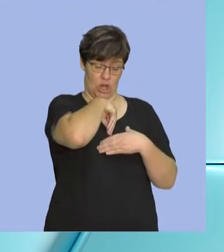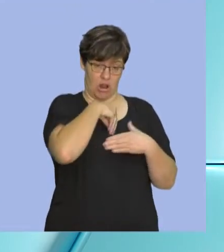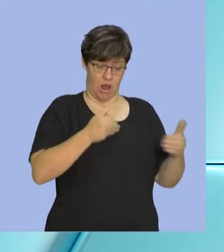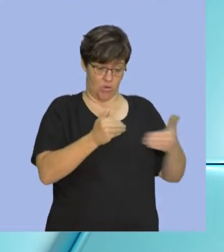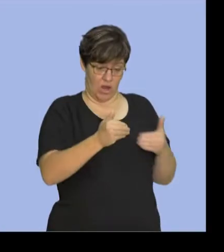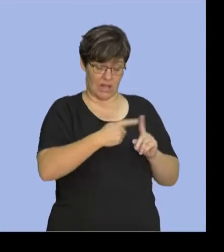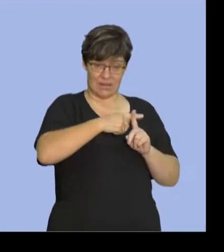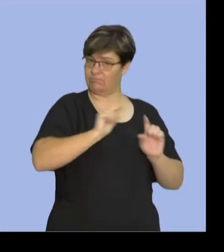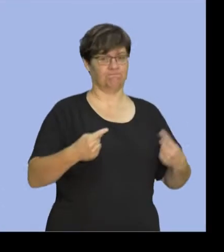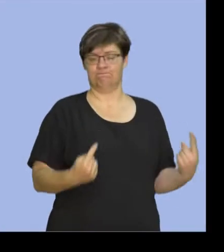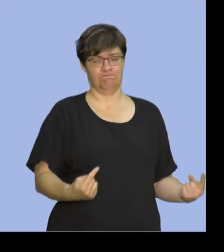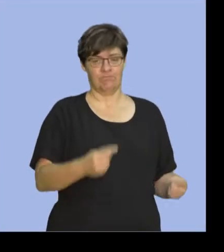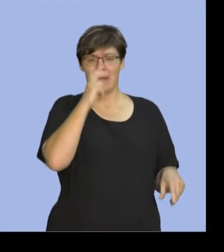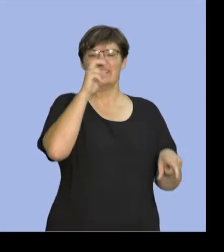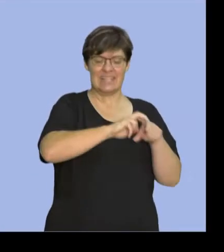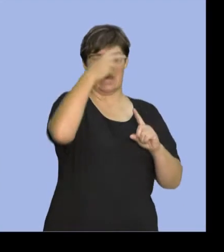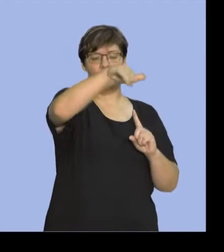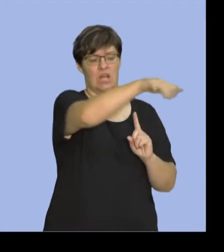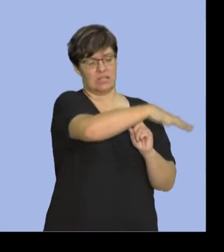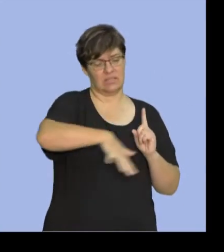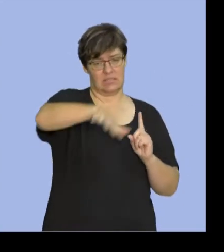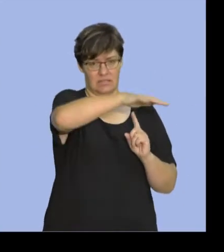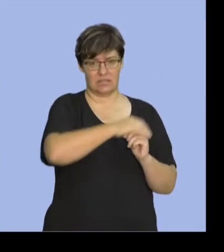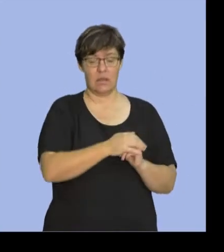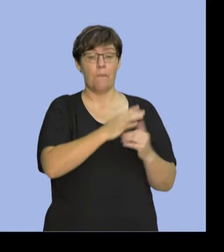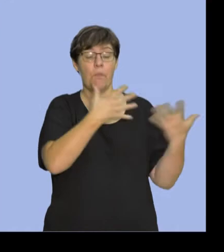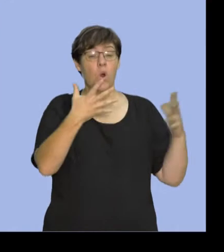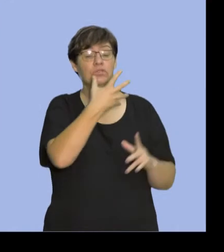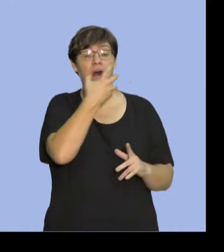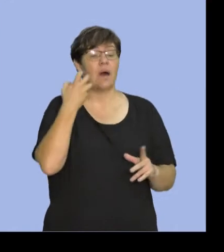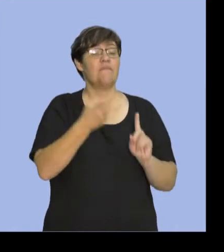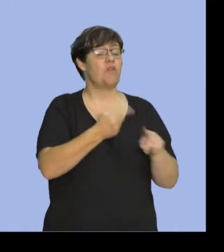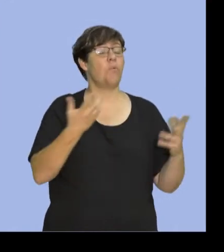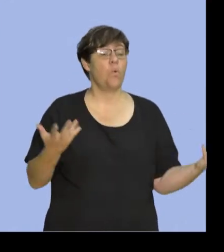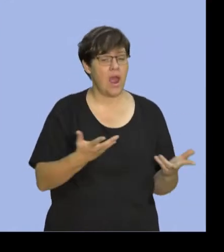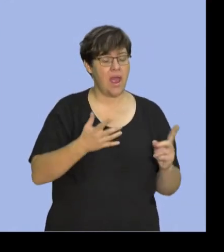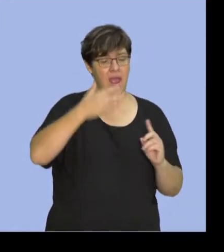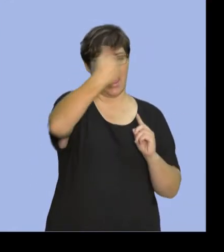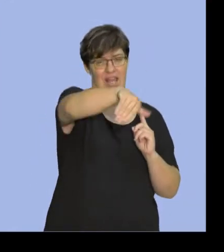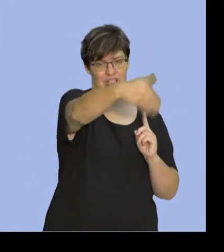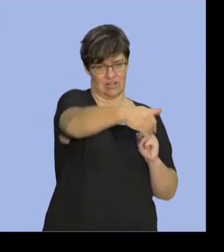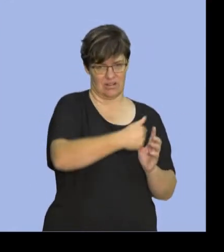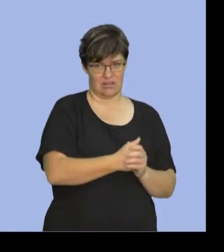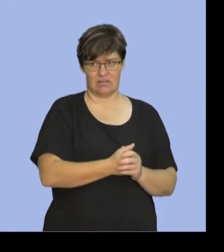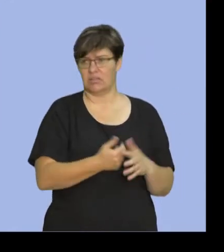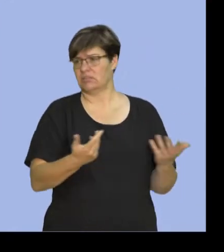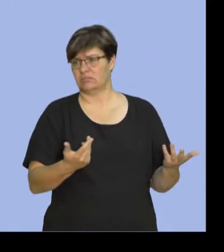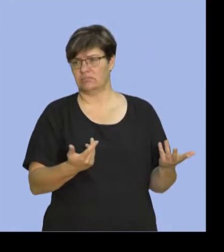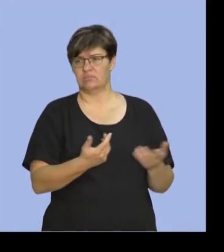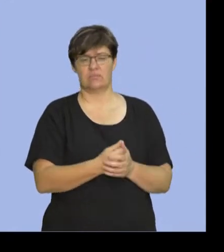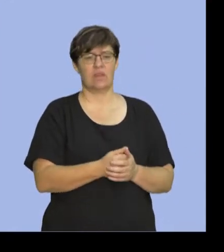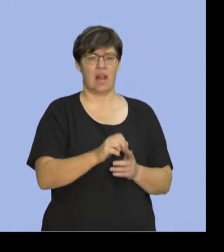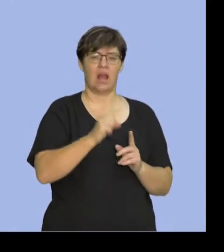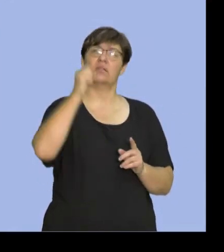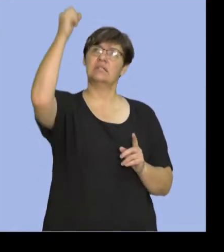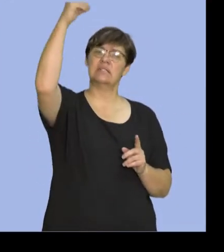temperature. So you find that they gain most of their heat from the external source. So we can refer to them as